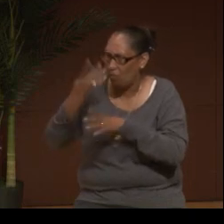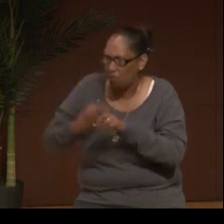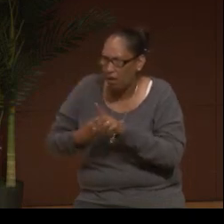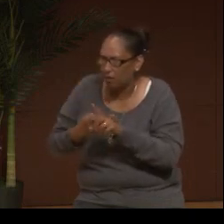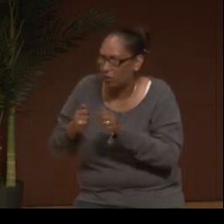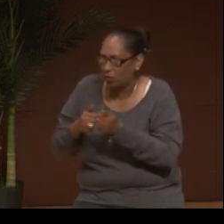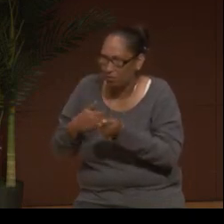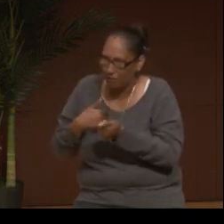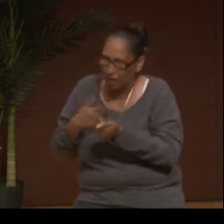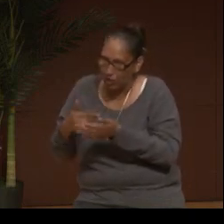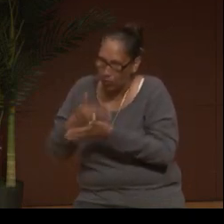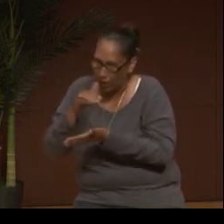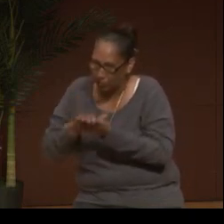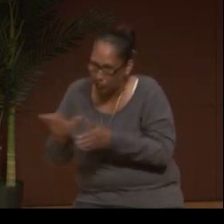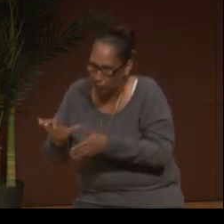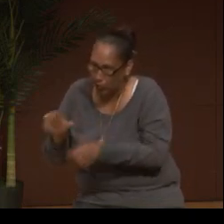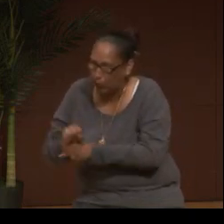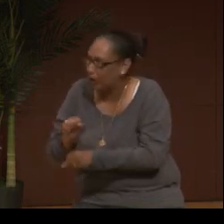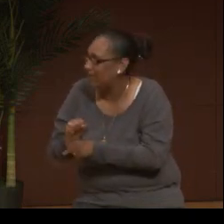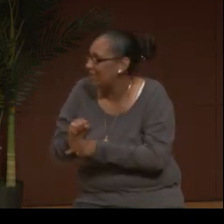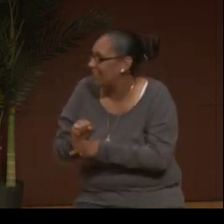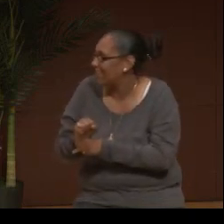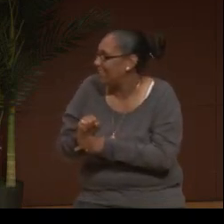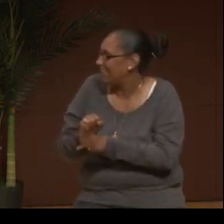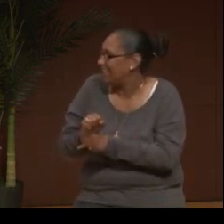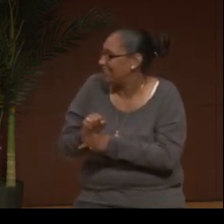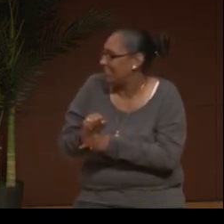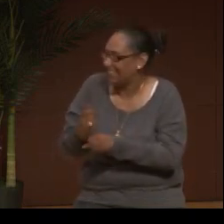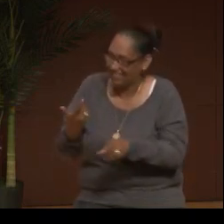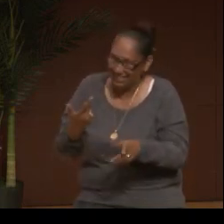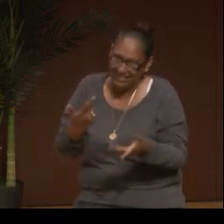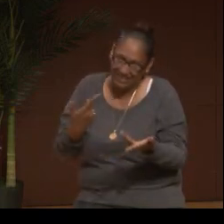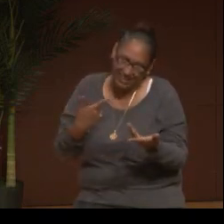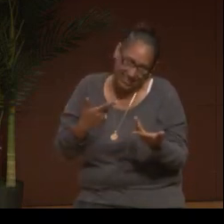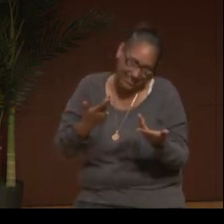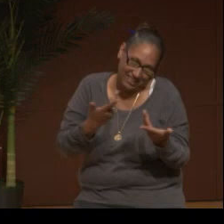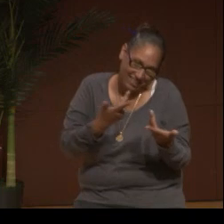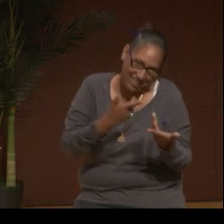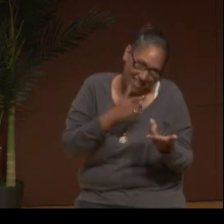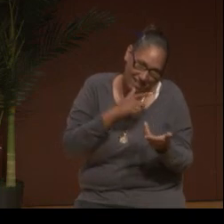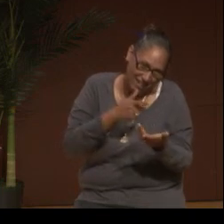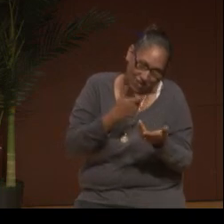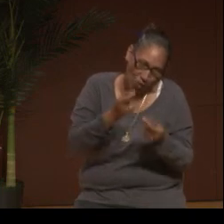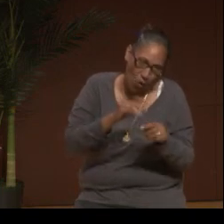husband doing work. Okay? NSF paid for my honeymoon, essentially.